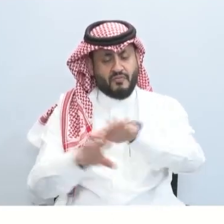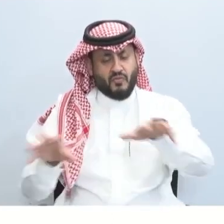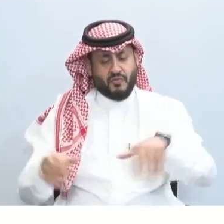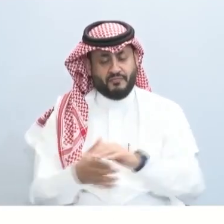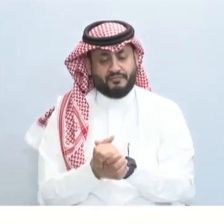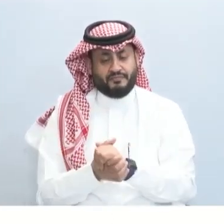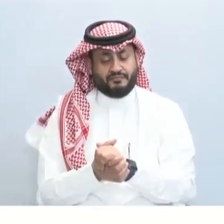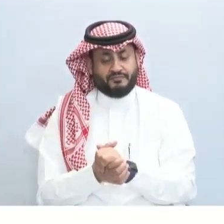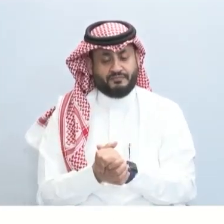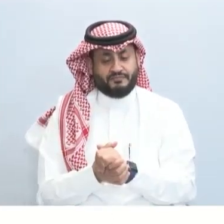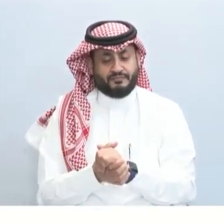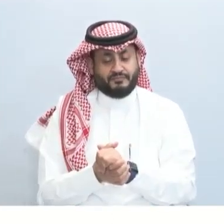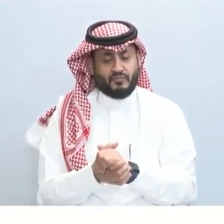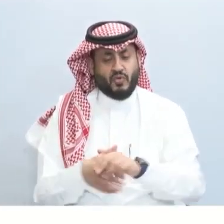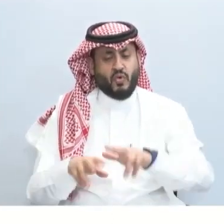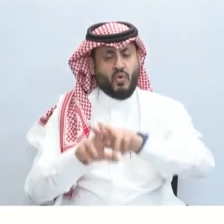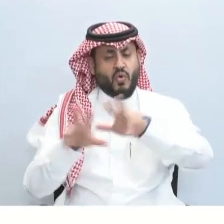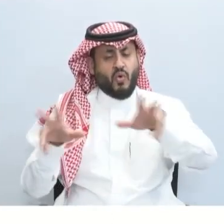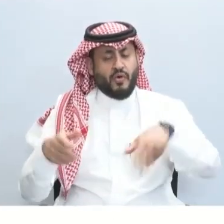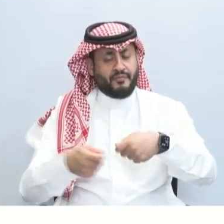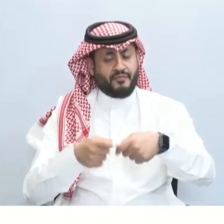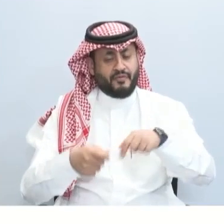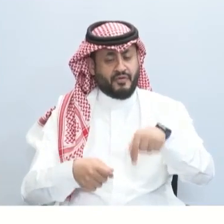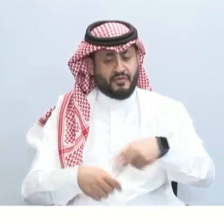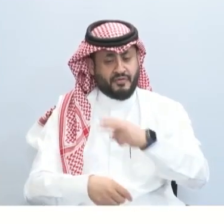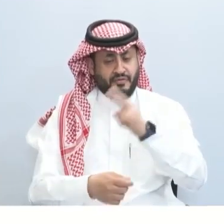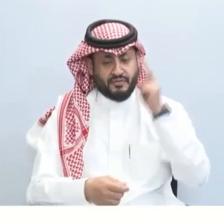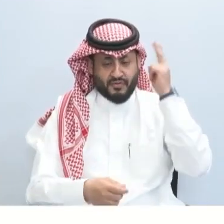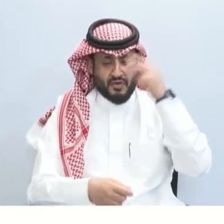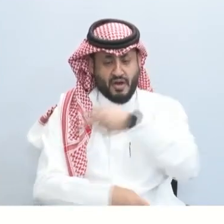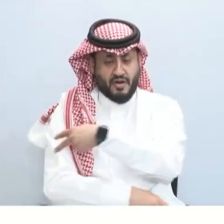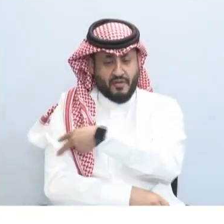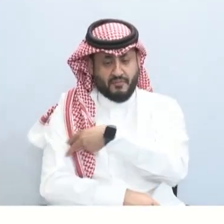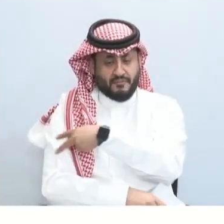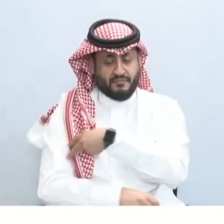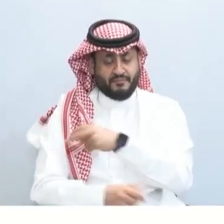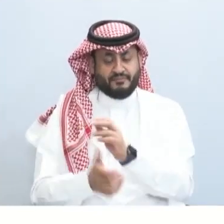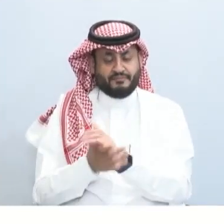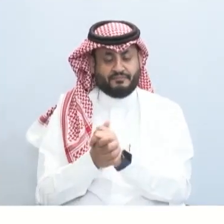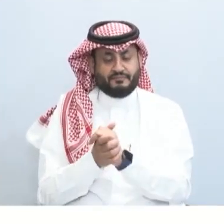them all. And all of the businesses and all of the